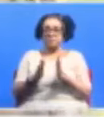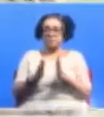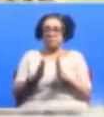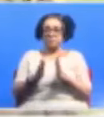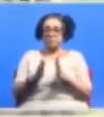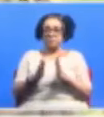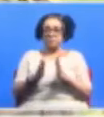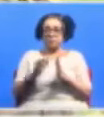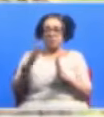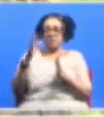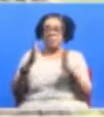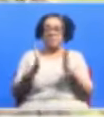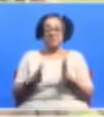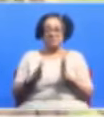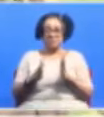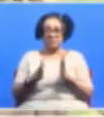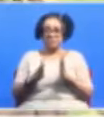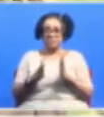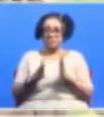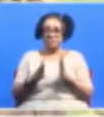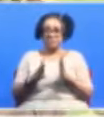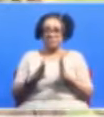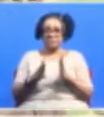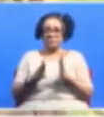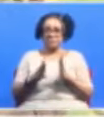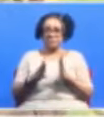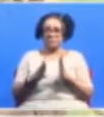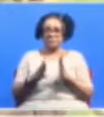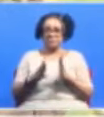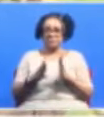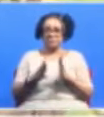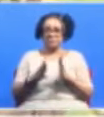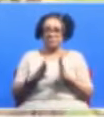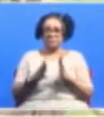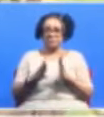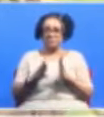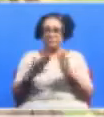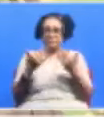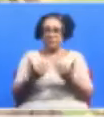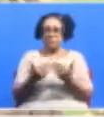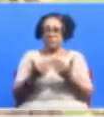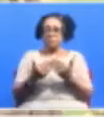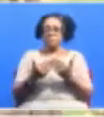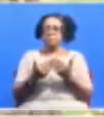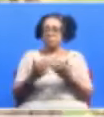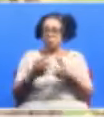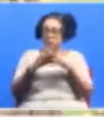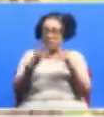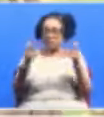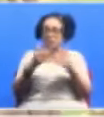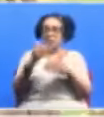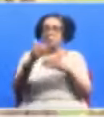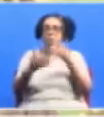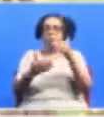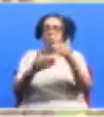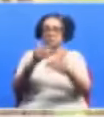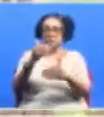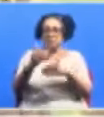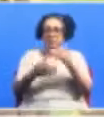of a person. And now we are going for the process to take those